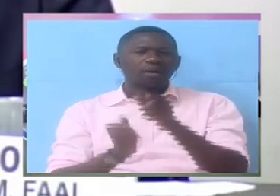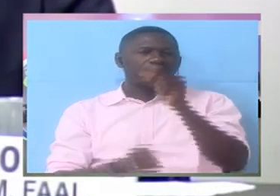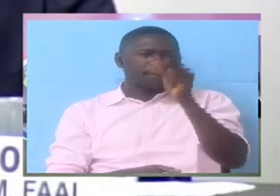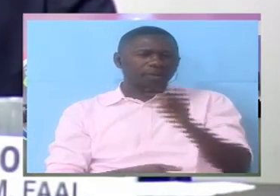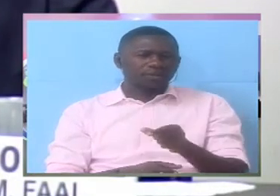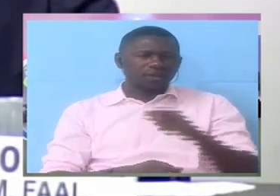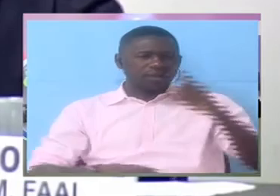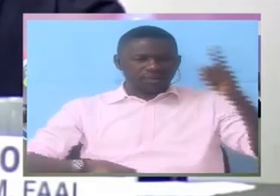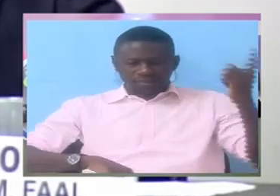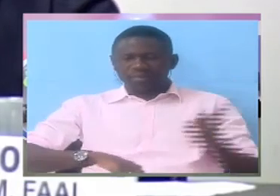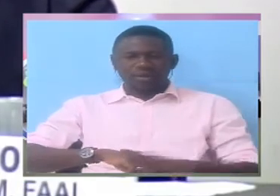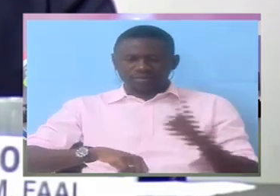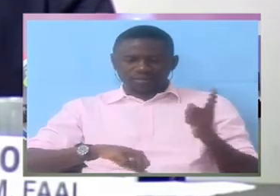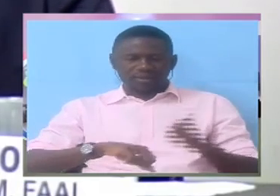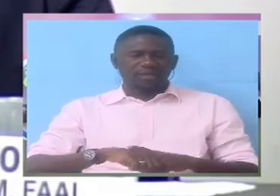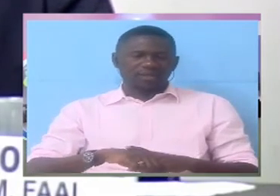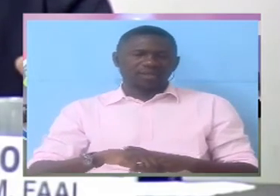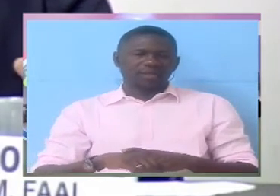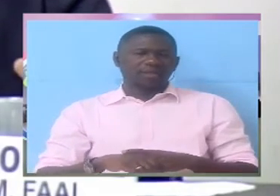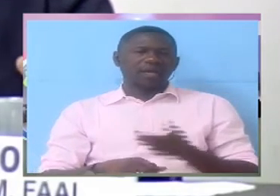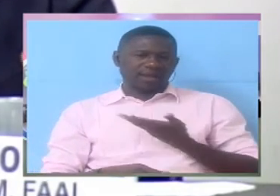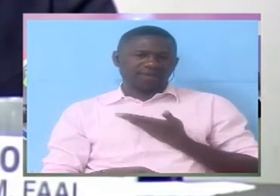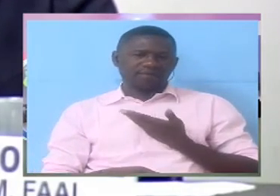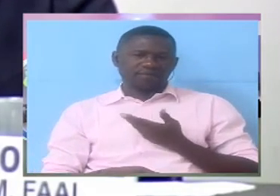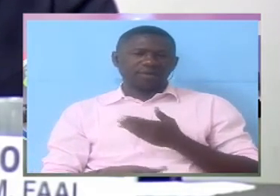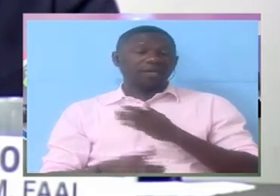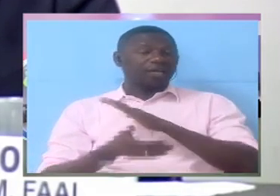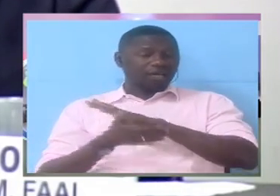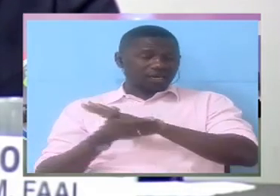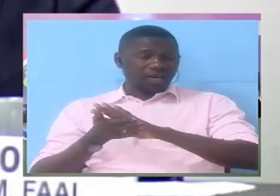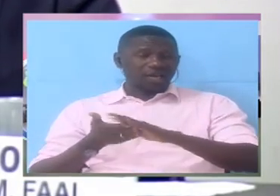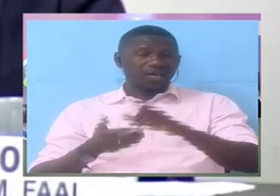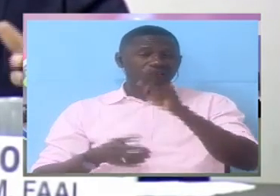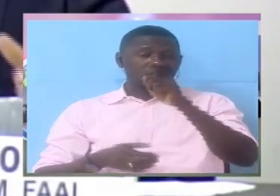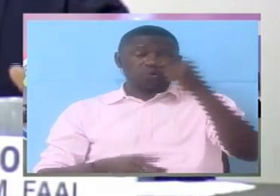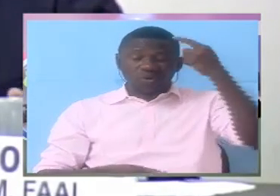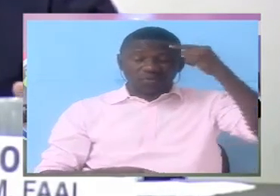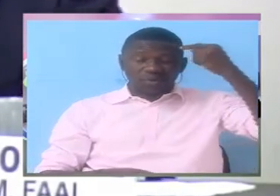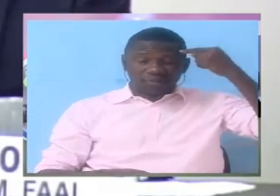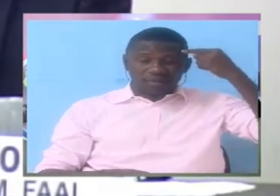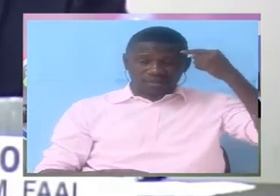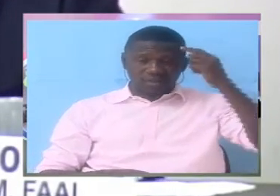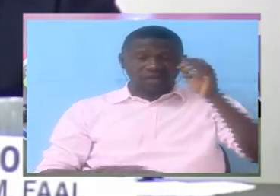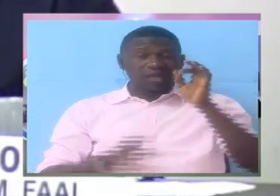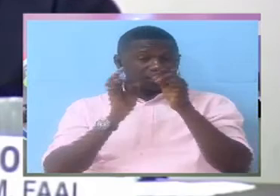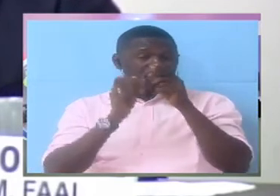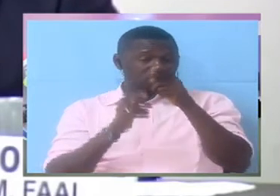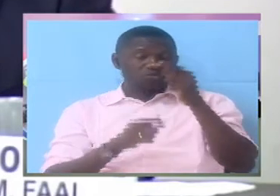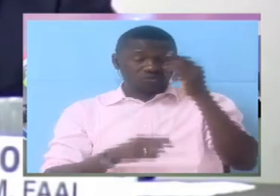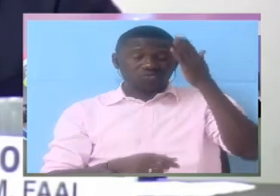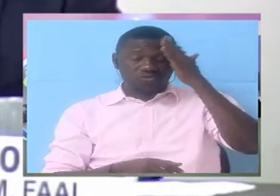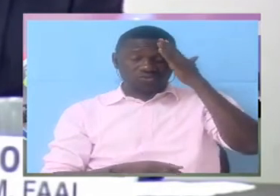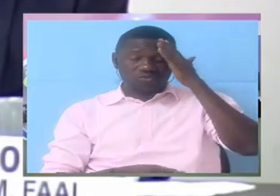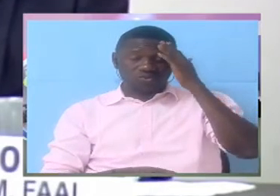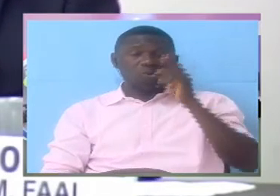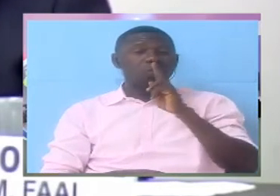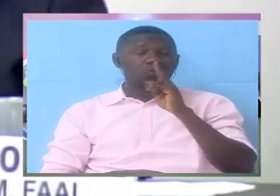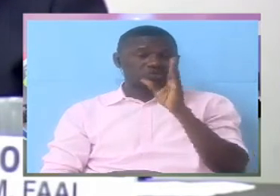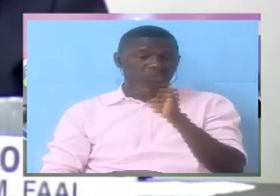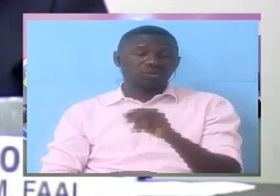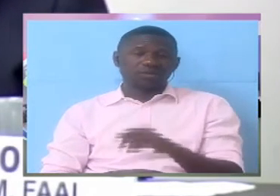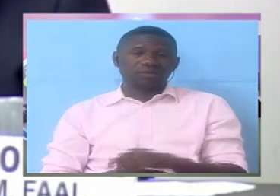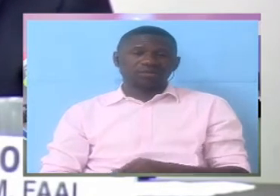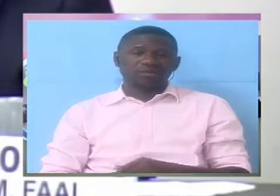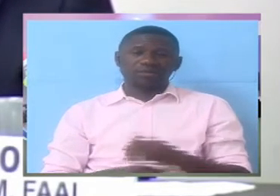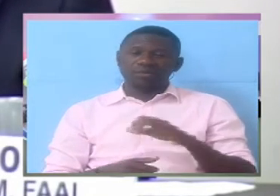your brain told you who did it. What? You cannot now forget who beat them.